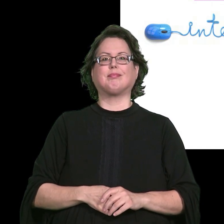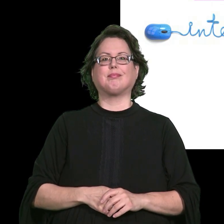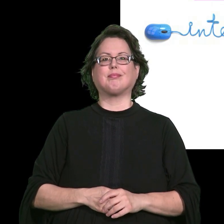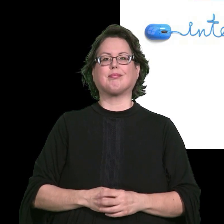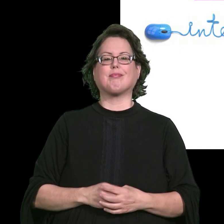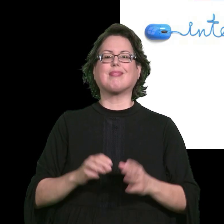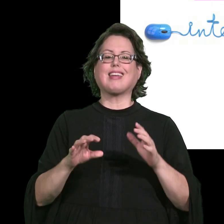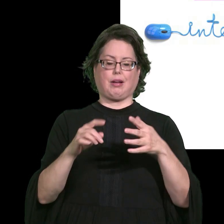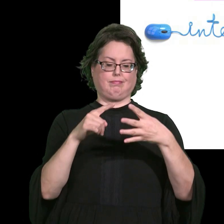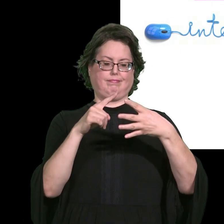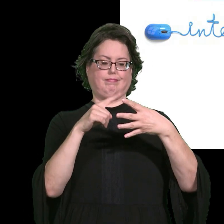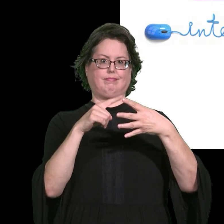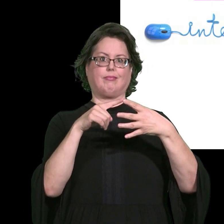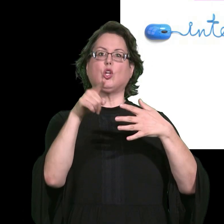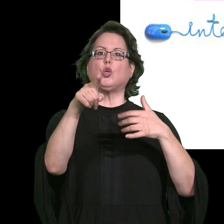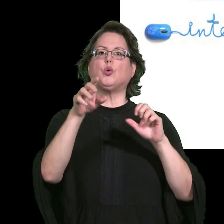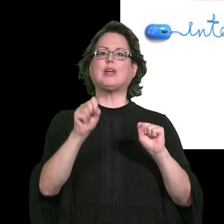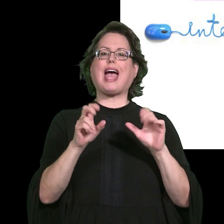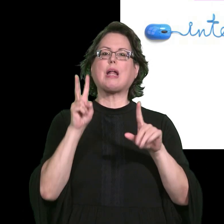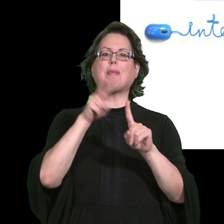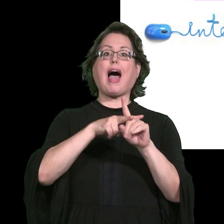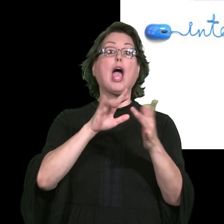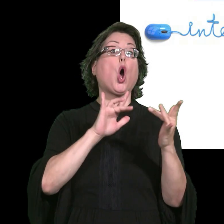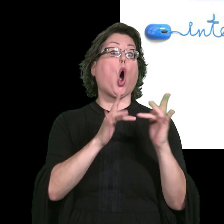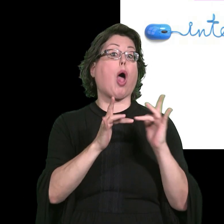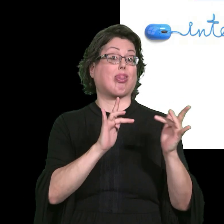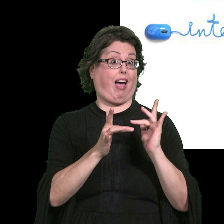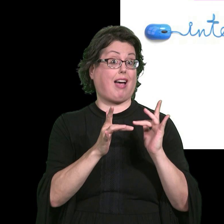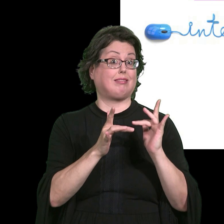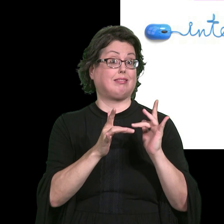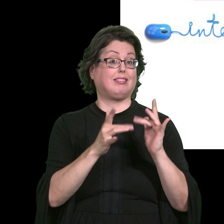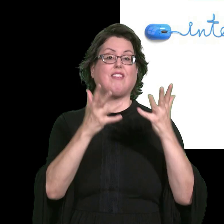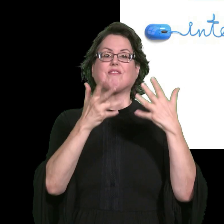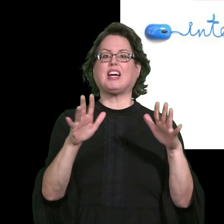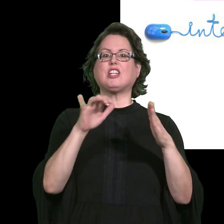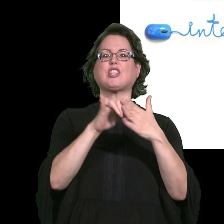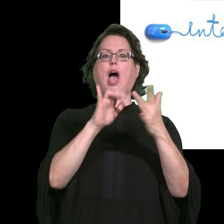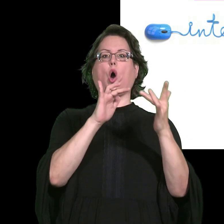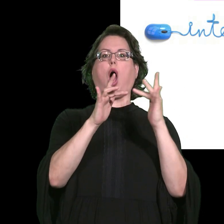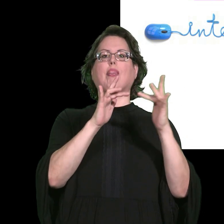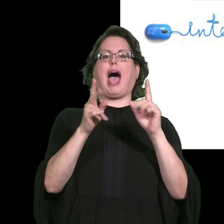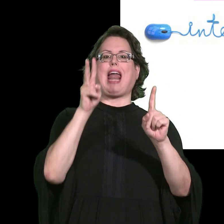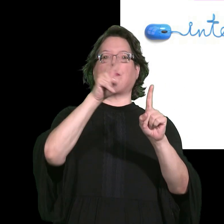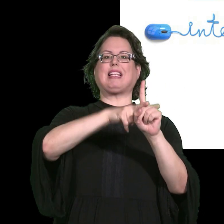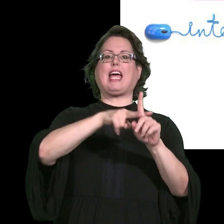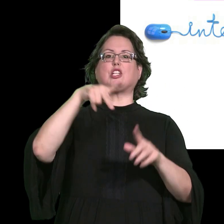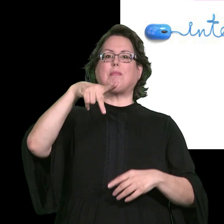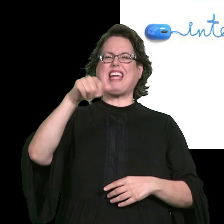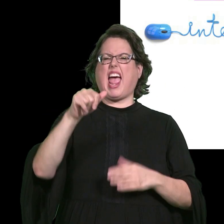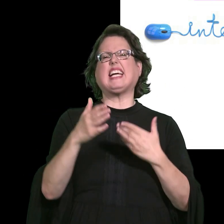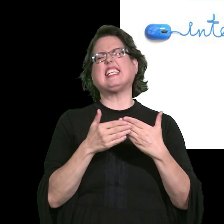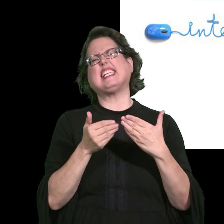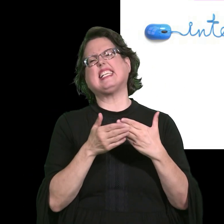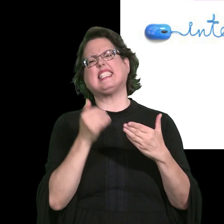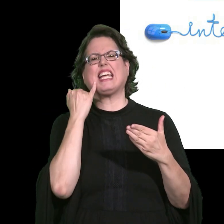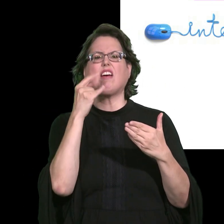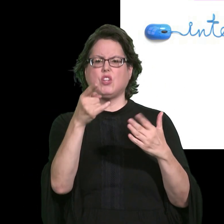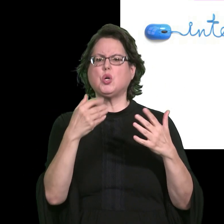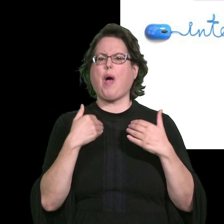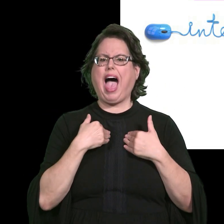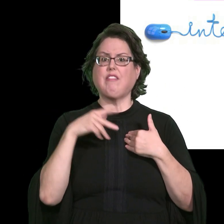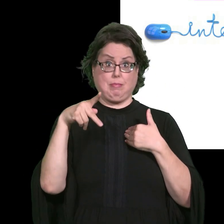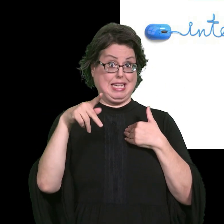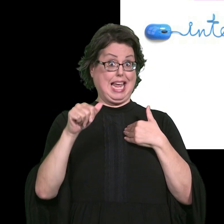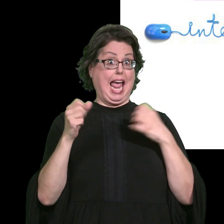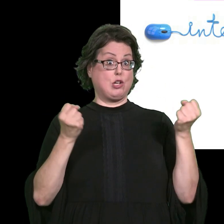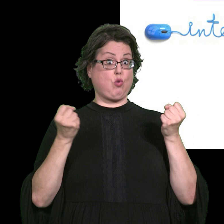Choice number one, you can apply online. Completing the online application in Pennsylvania is easy if you have a